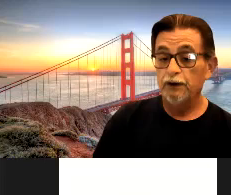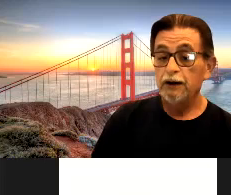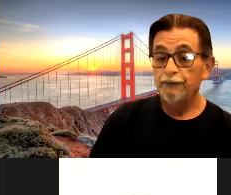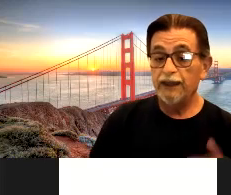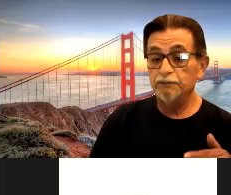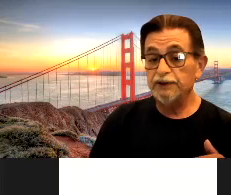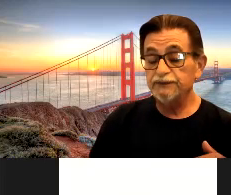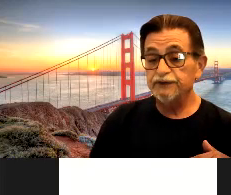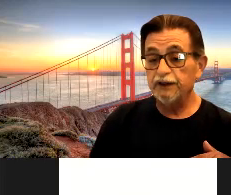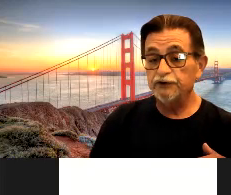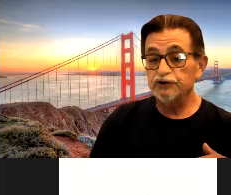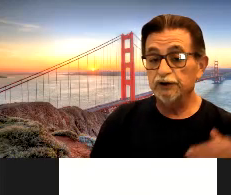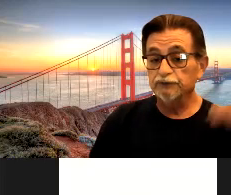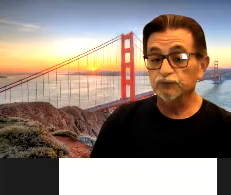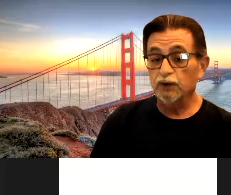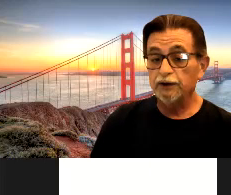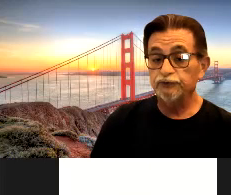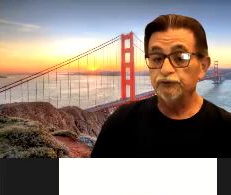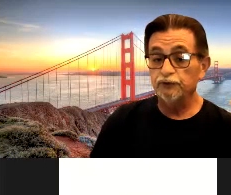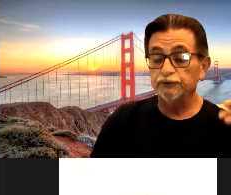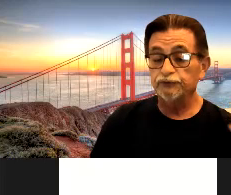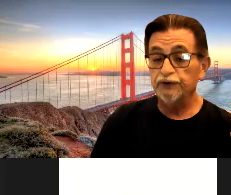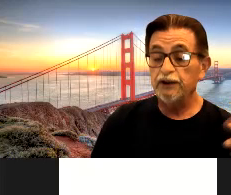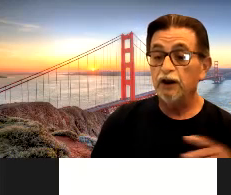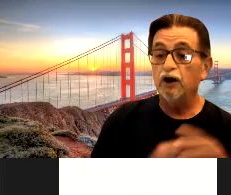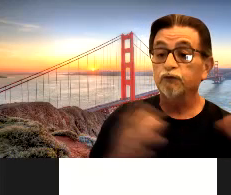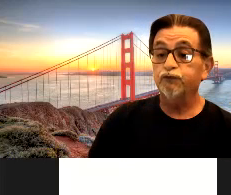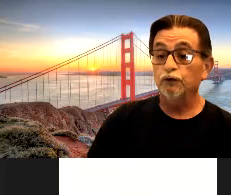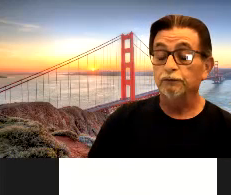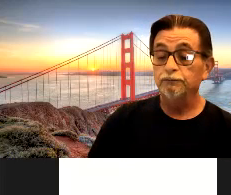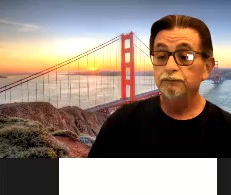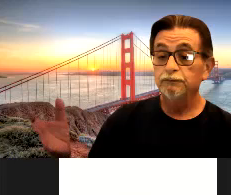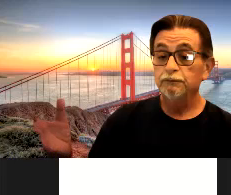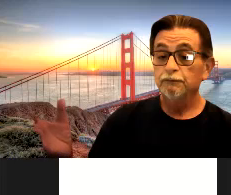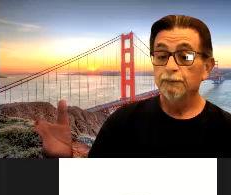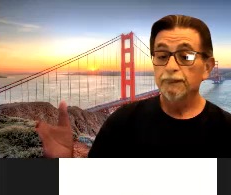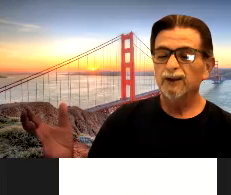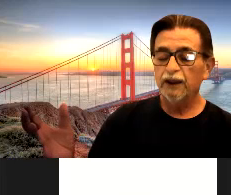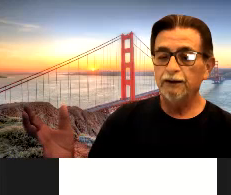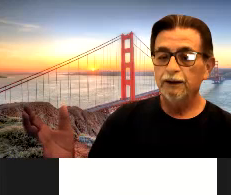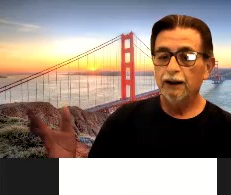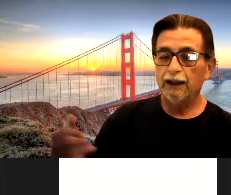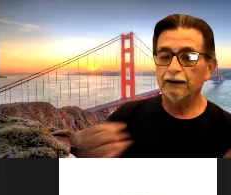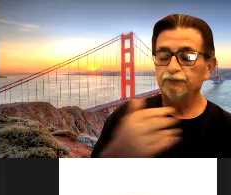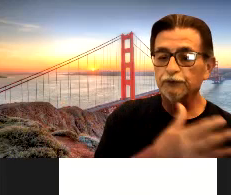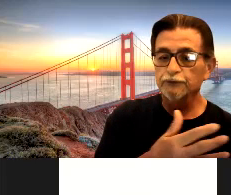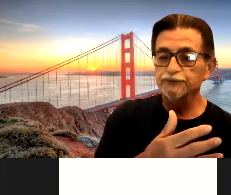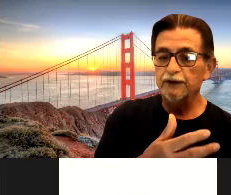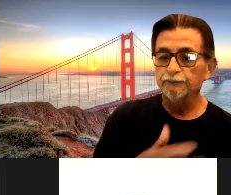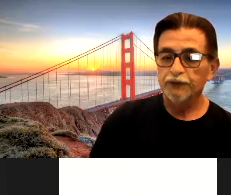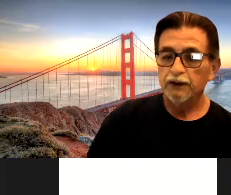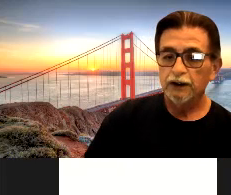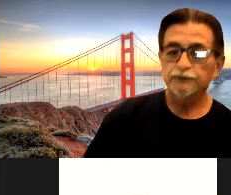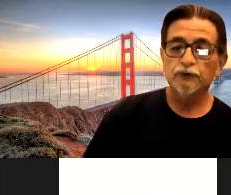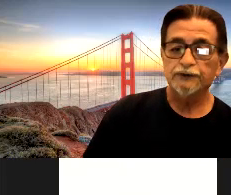level. That means the energy levels 1, 2, and 3 are full, okay? I gotta fill those